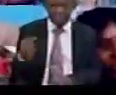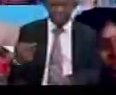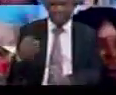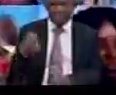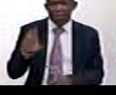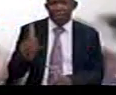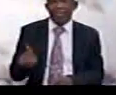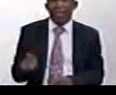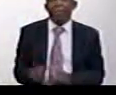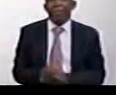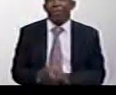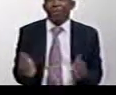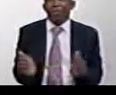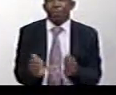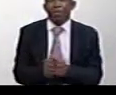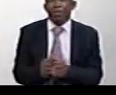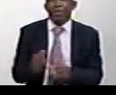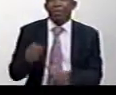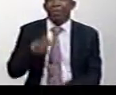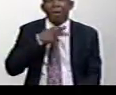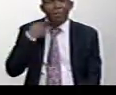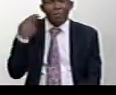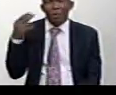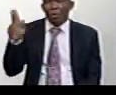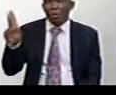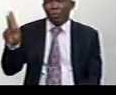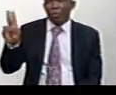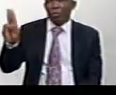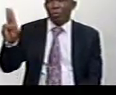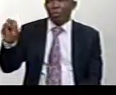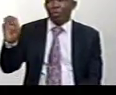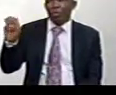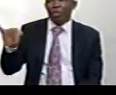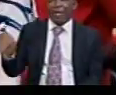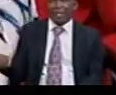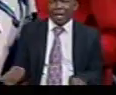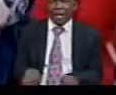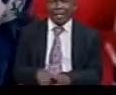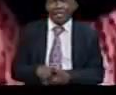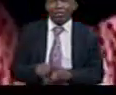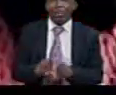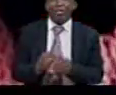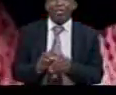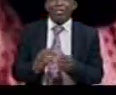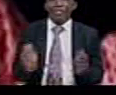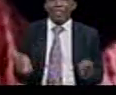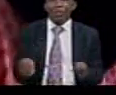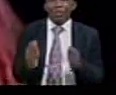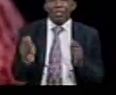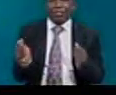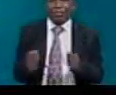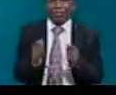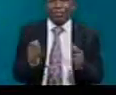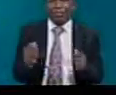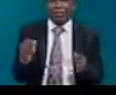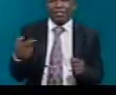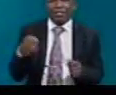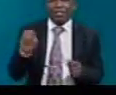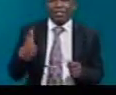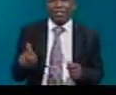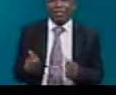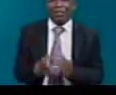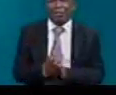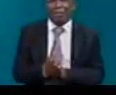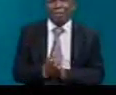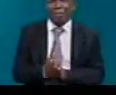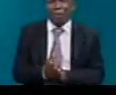with Pastor Dr. W.F. Kumuyi, as we celebrate 2 years of the GCK. Let's connect